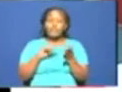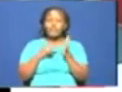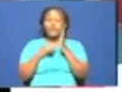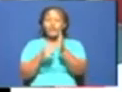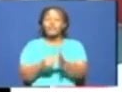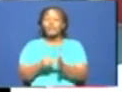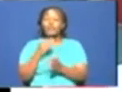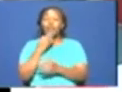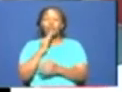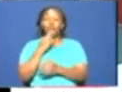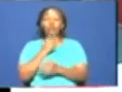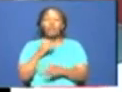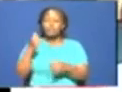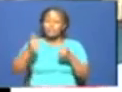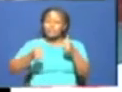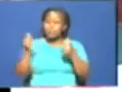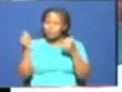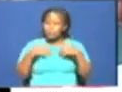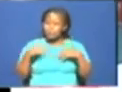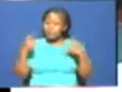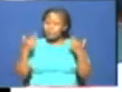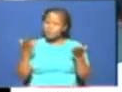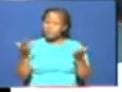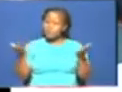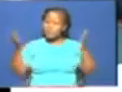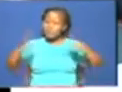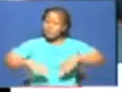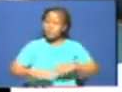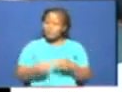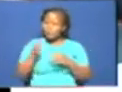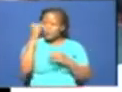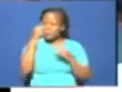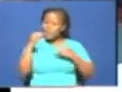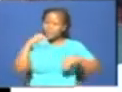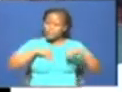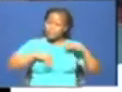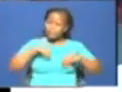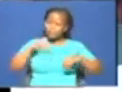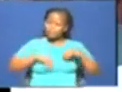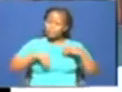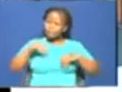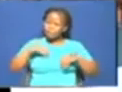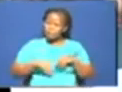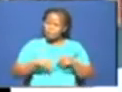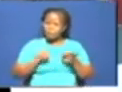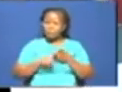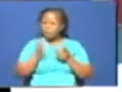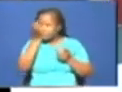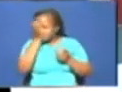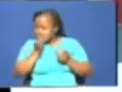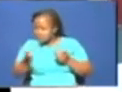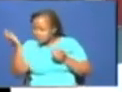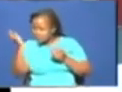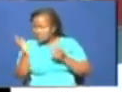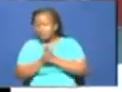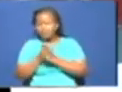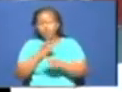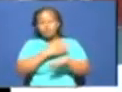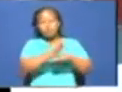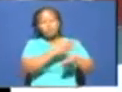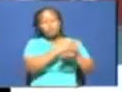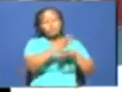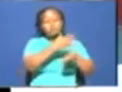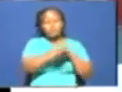been allowed to collapse due to corruption, neglect, and mismanagement.